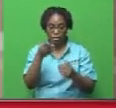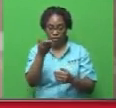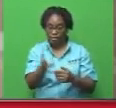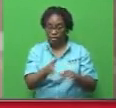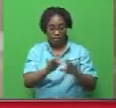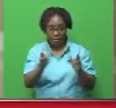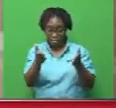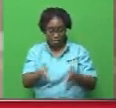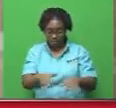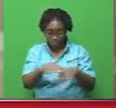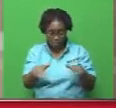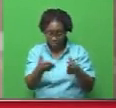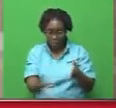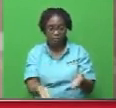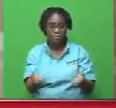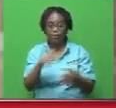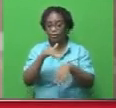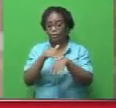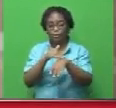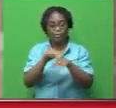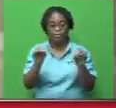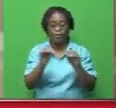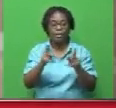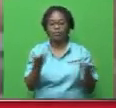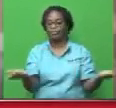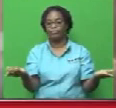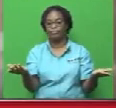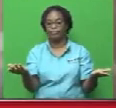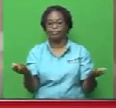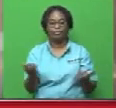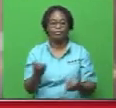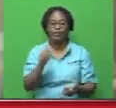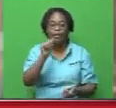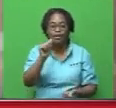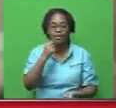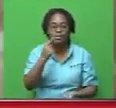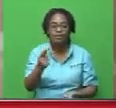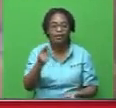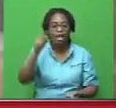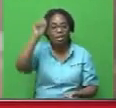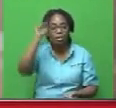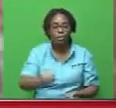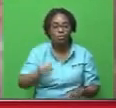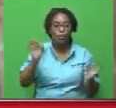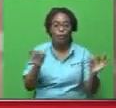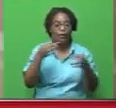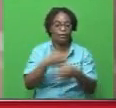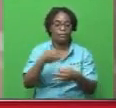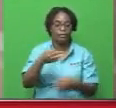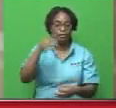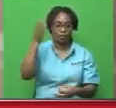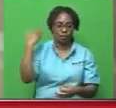that same interview when the offices were handed over, the Attorney General said the South office is to be ready in September. Not September as in last